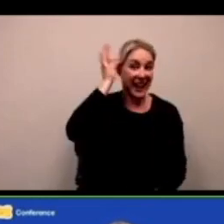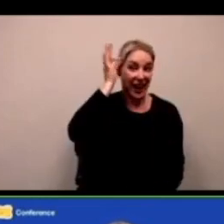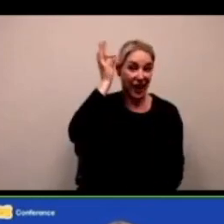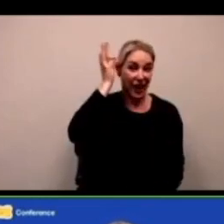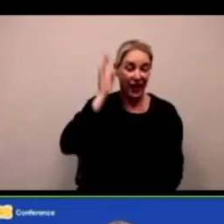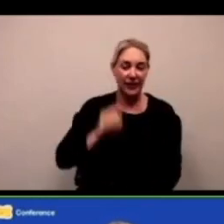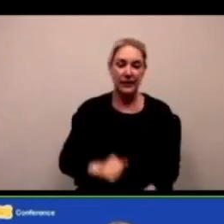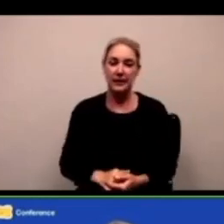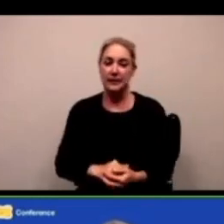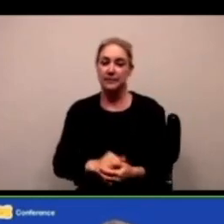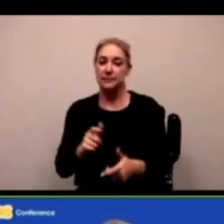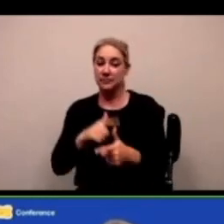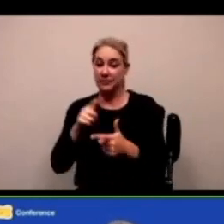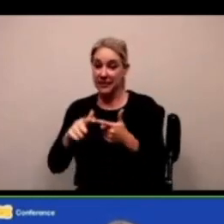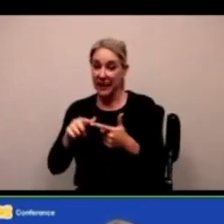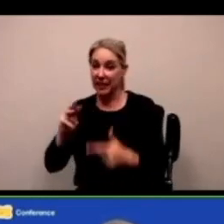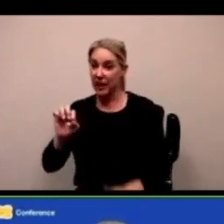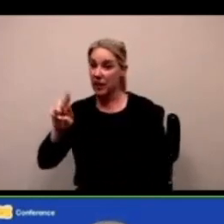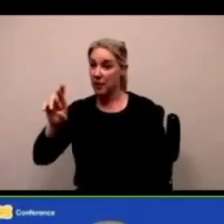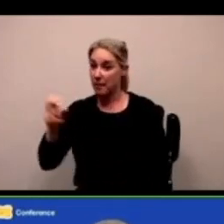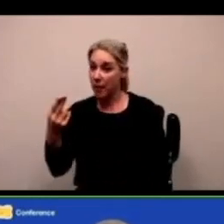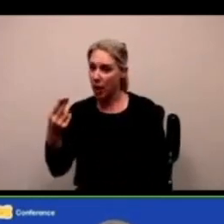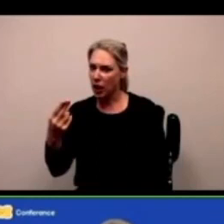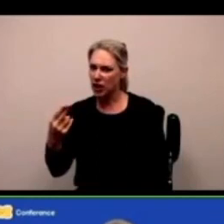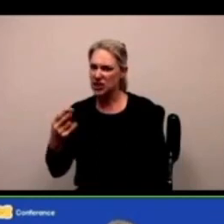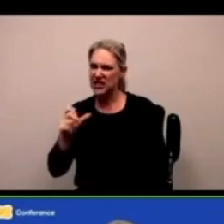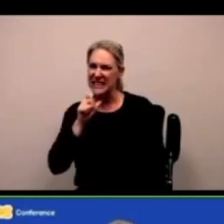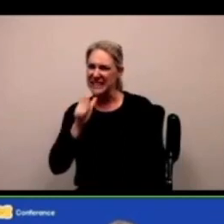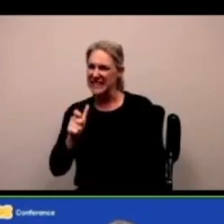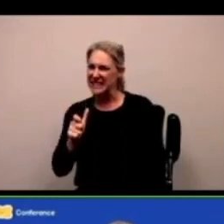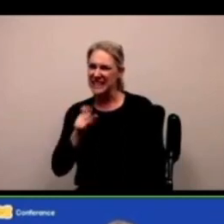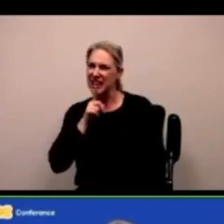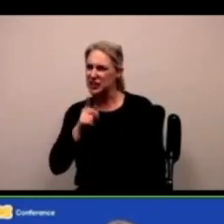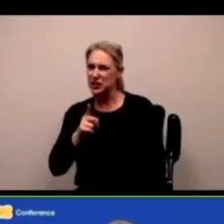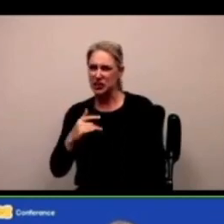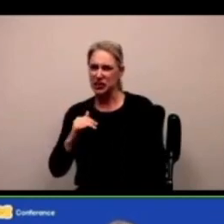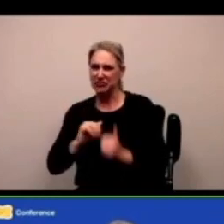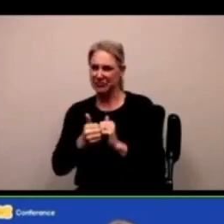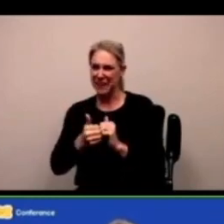Then they didn't have to wear it anymore. They weren't sure how they felt.